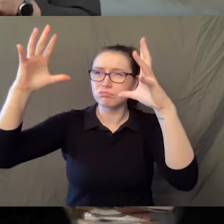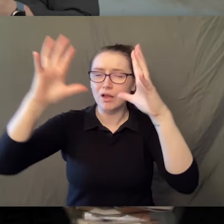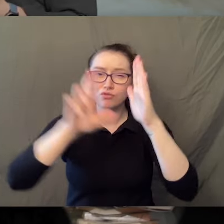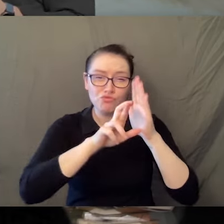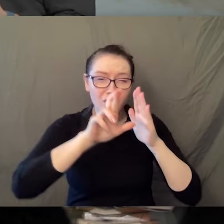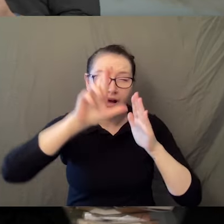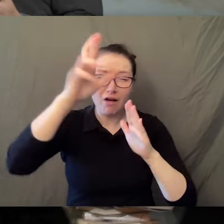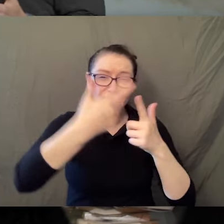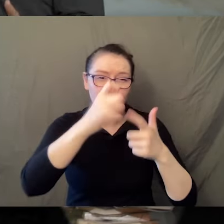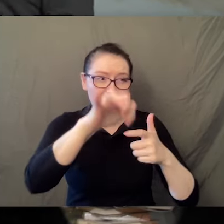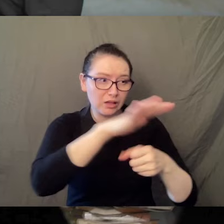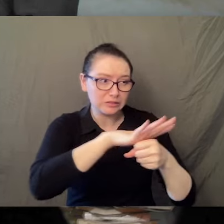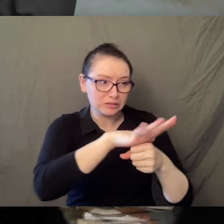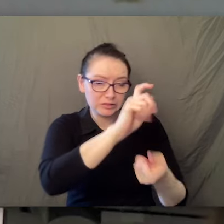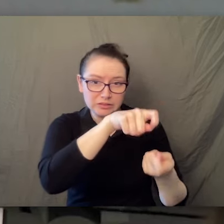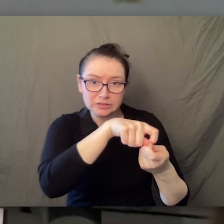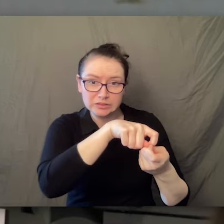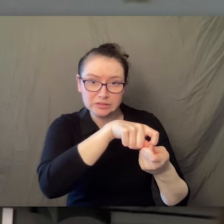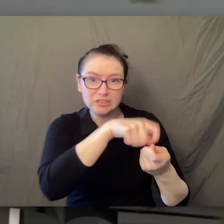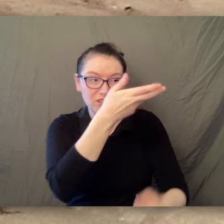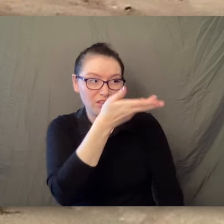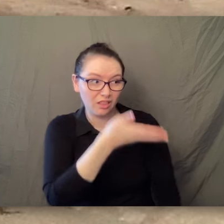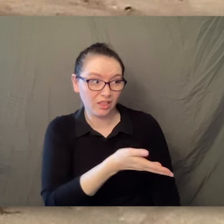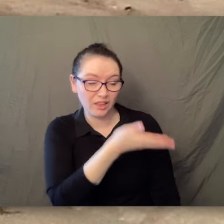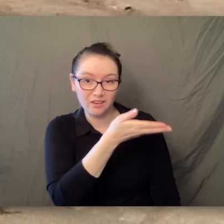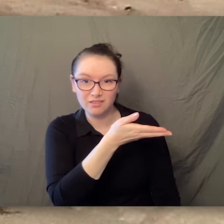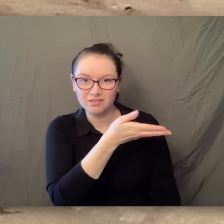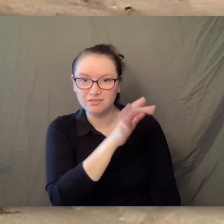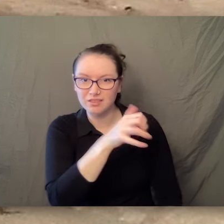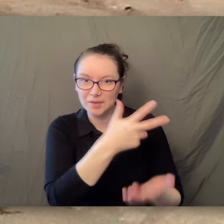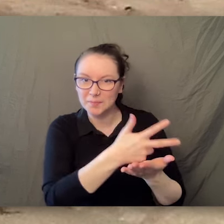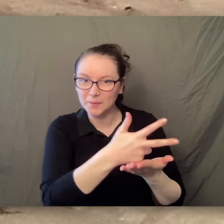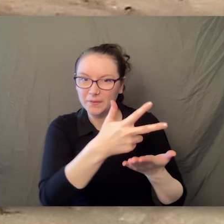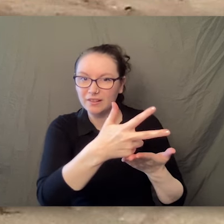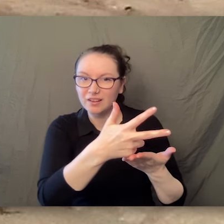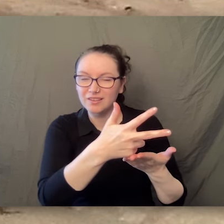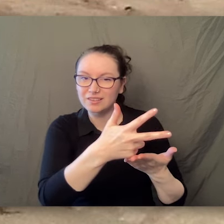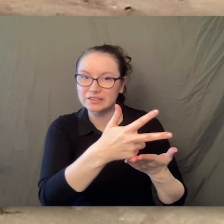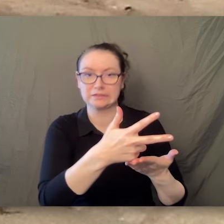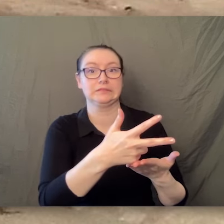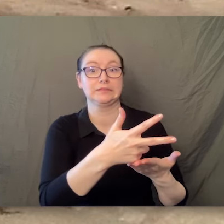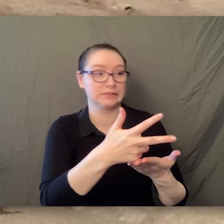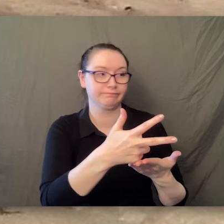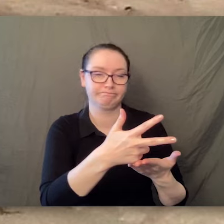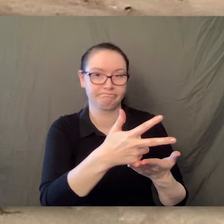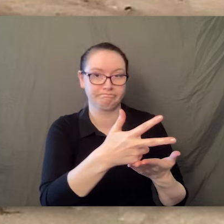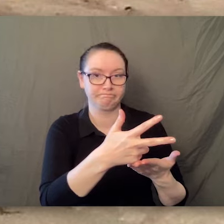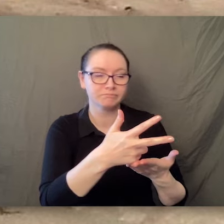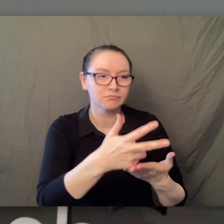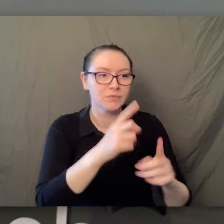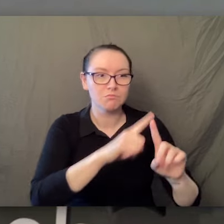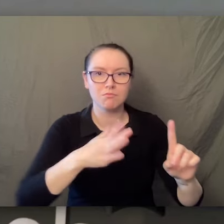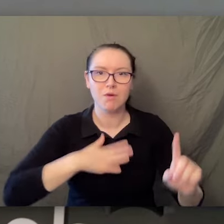Could you imagine a rocket launching from here? From right here, in this glorified parking lot? Well,